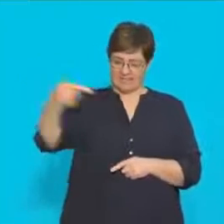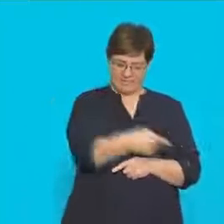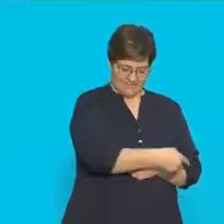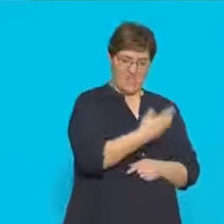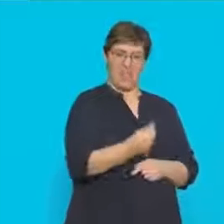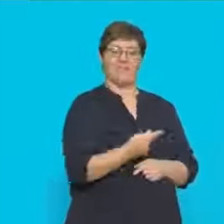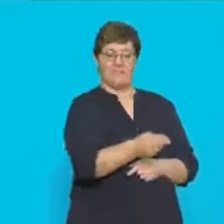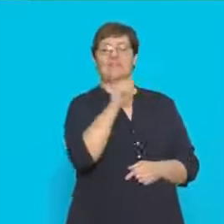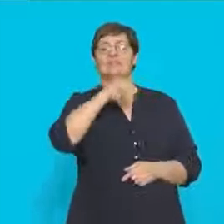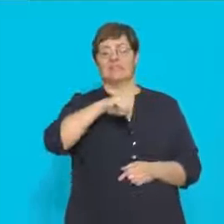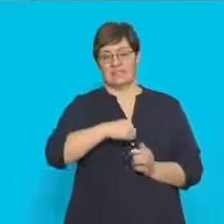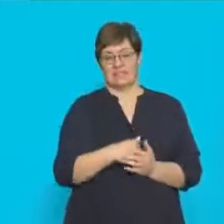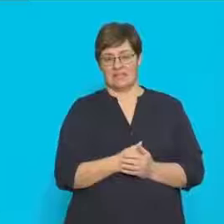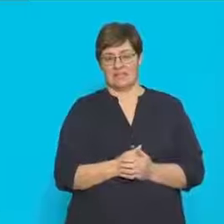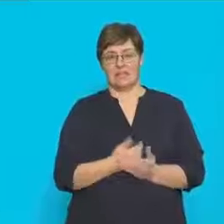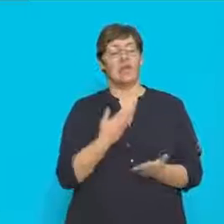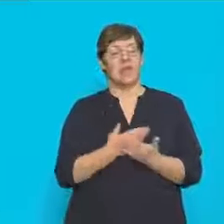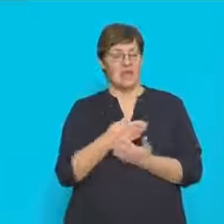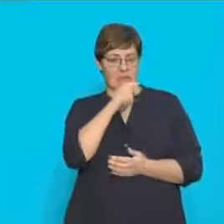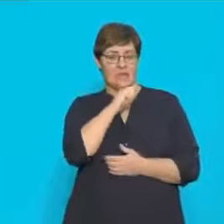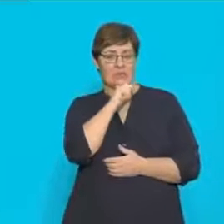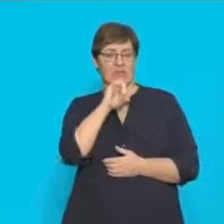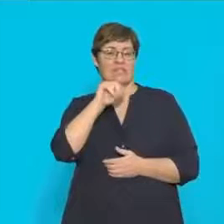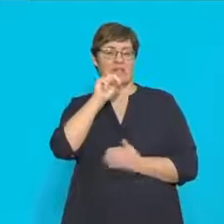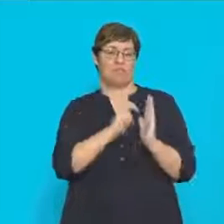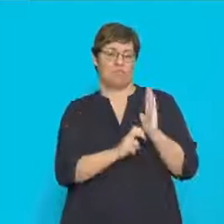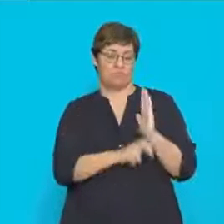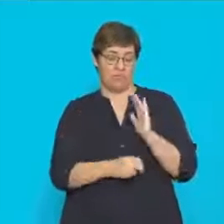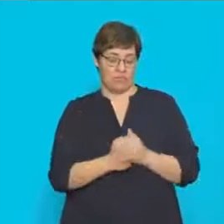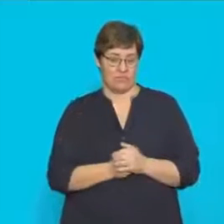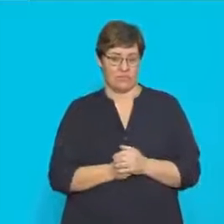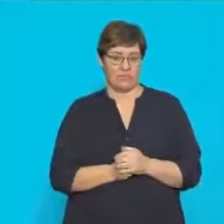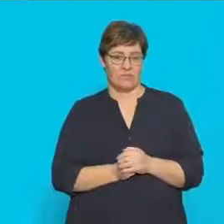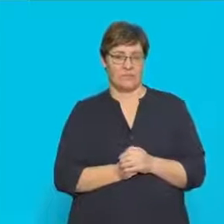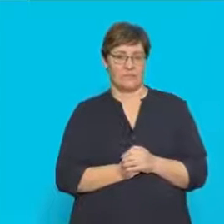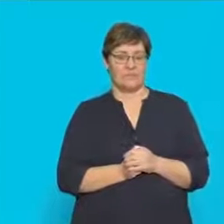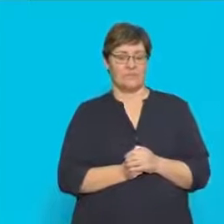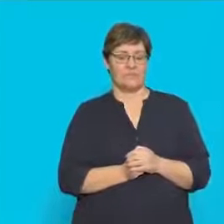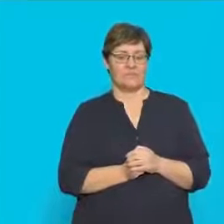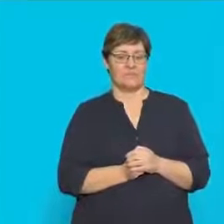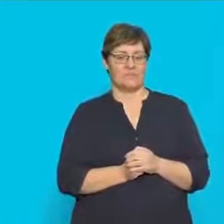across it. So yes, we can use the sine rule.